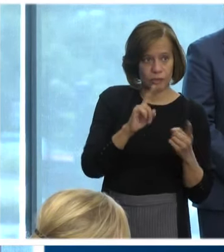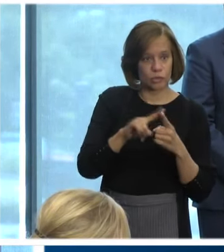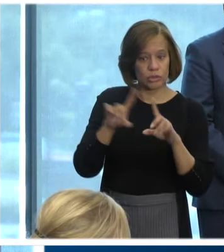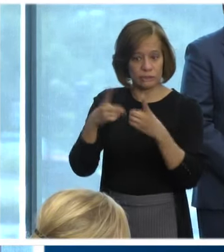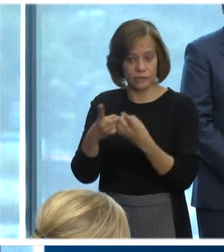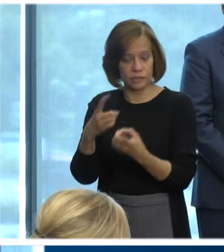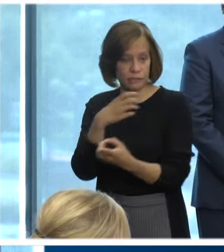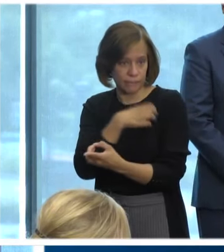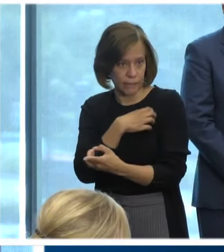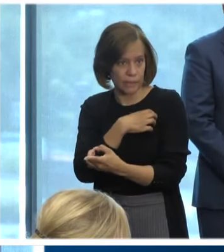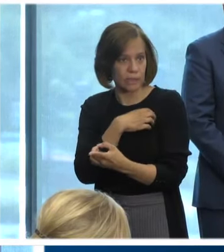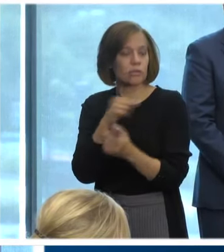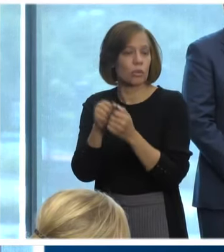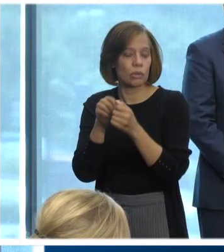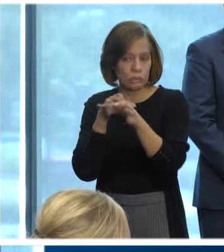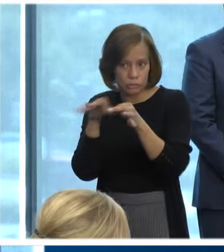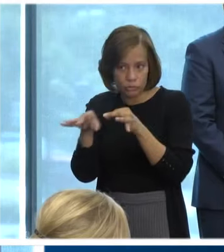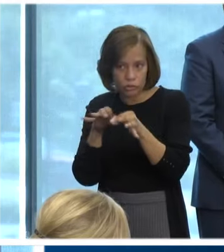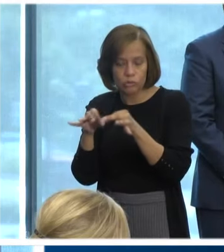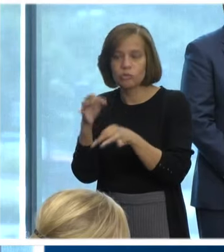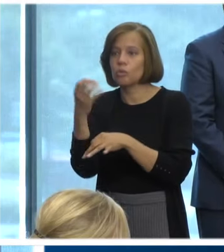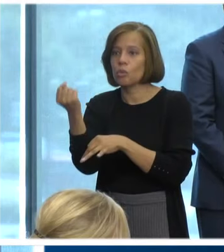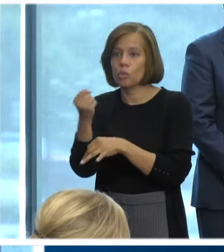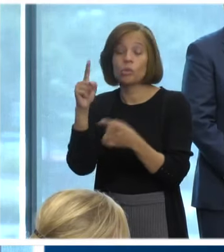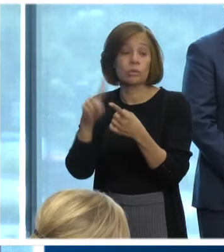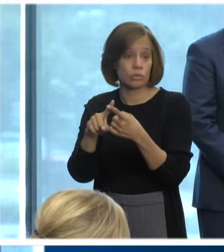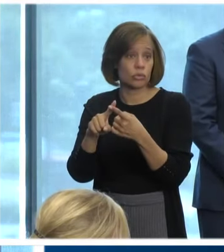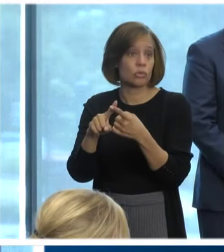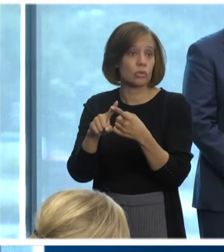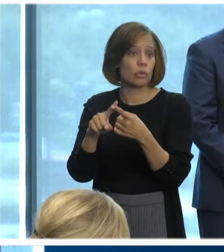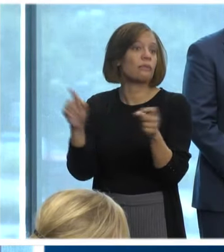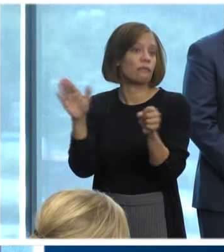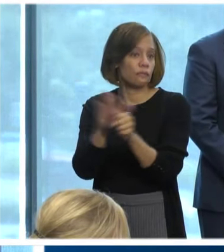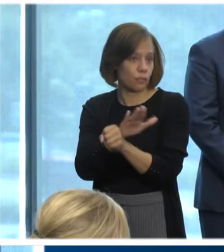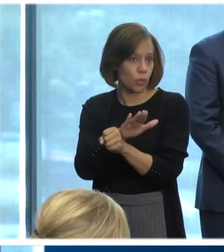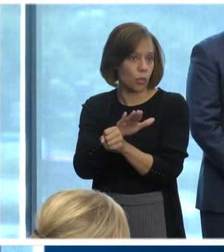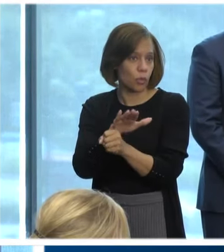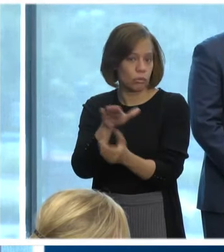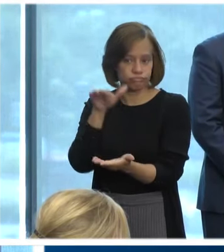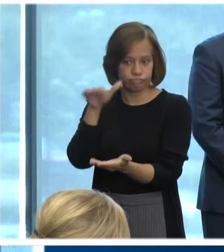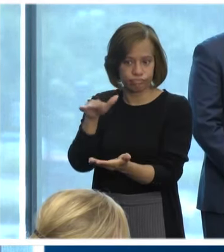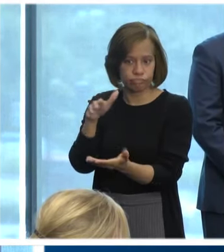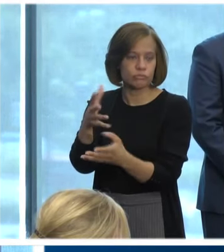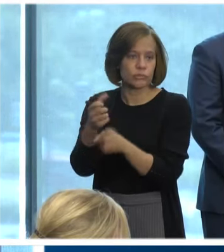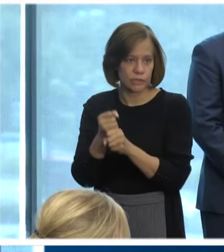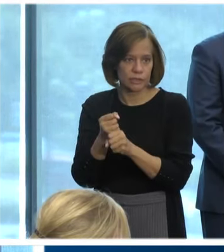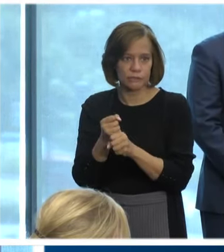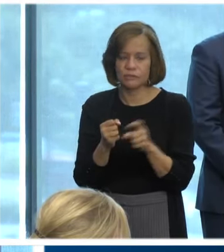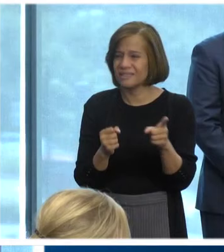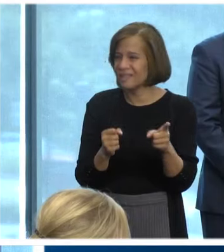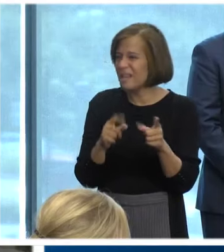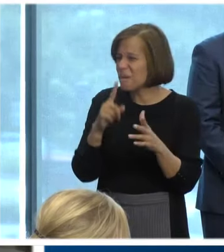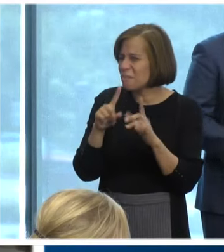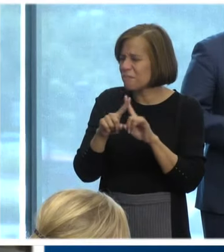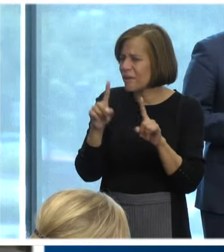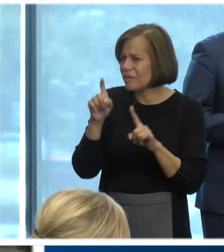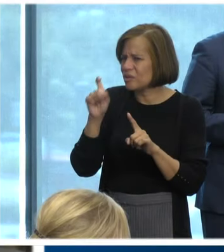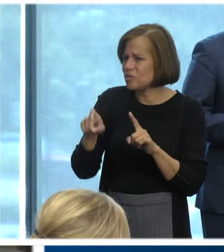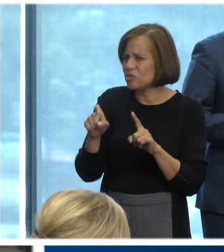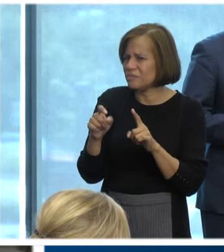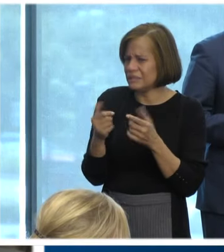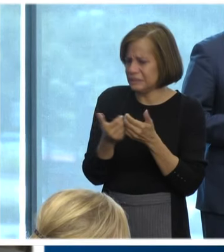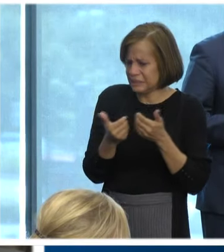it was with the instructions to hold them until the entire package had been received. But they should have been considered individual